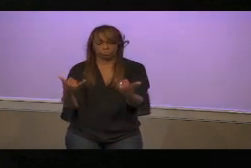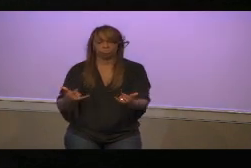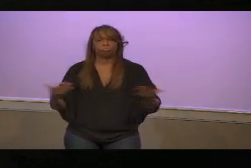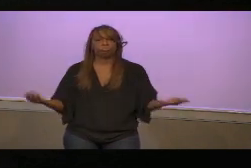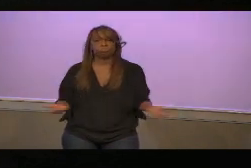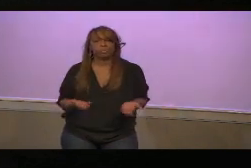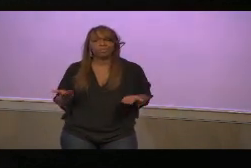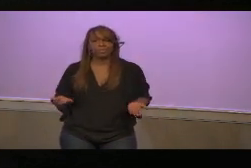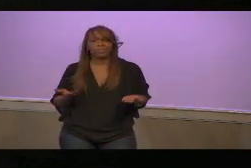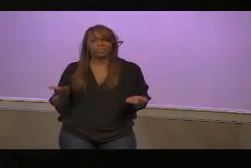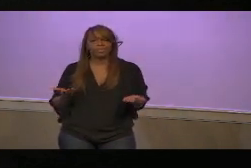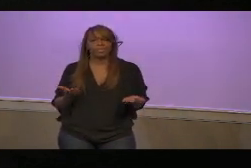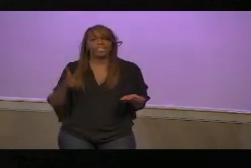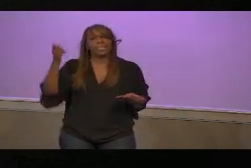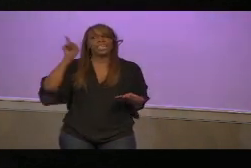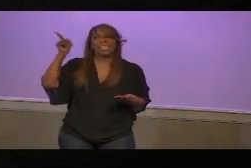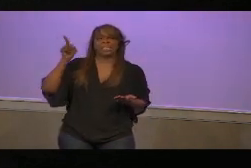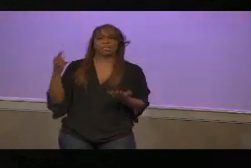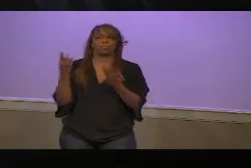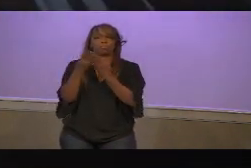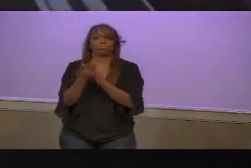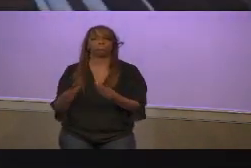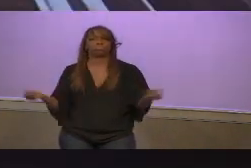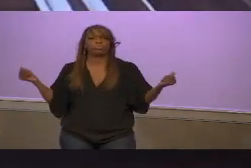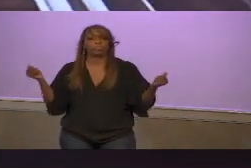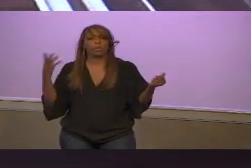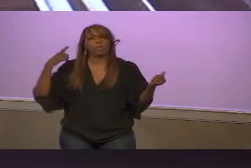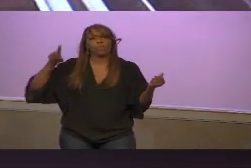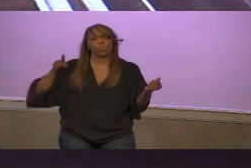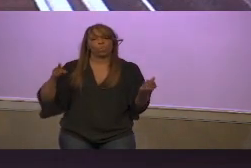our solution for the present.